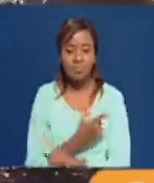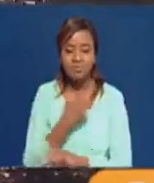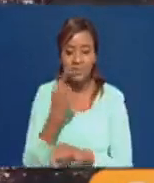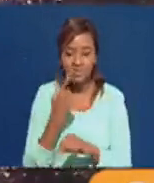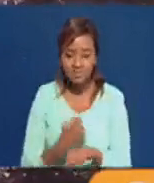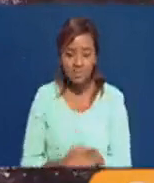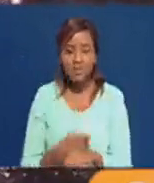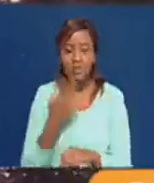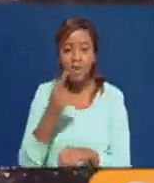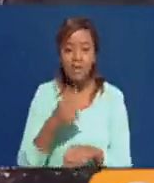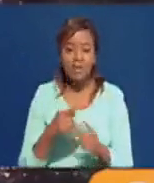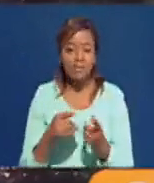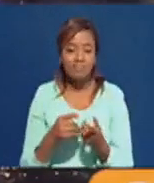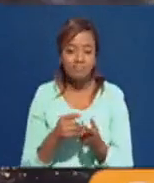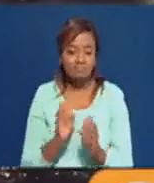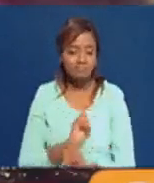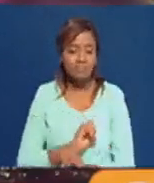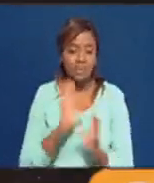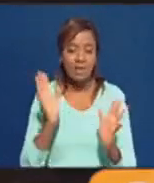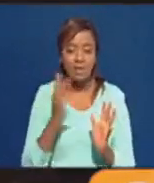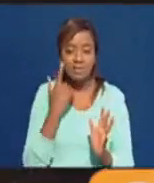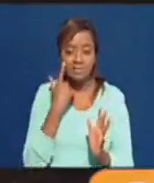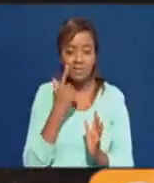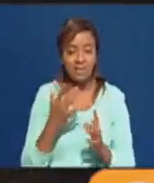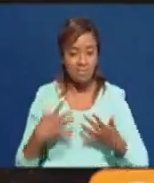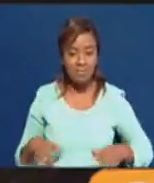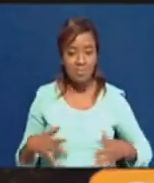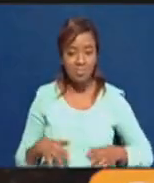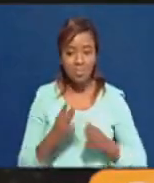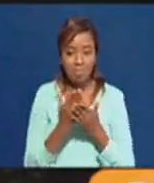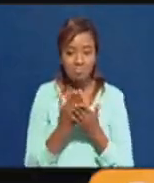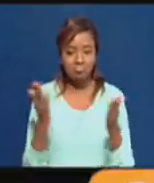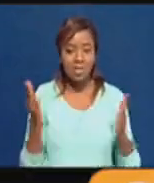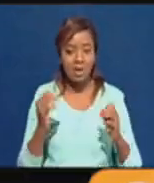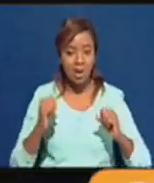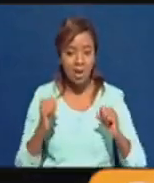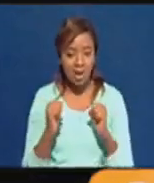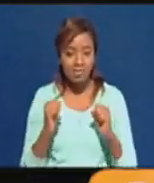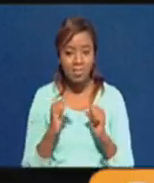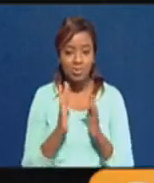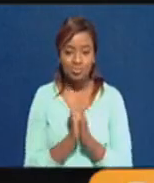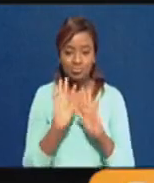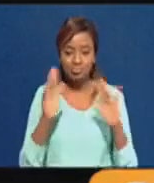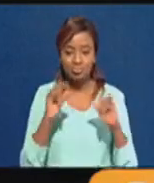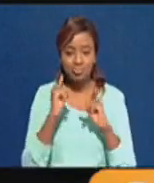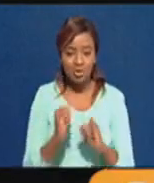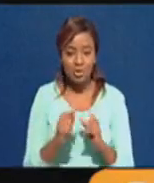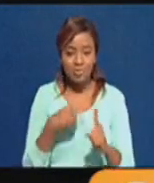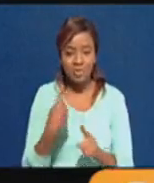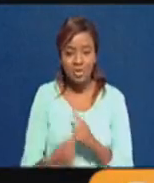zones, but what is clear is that the embracing of the start of the new year will be met with varying